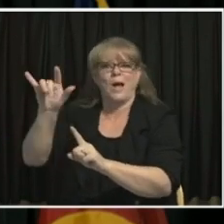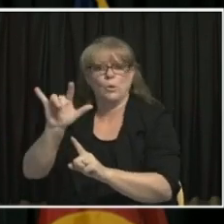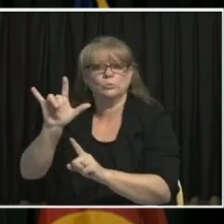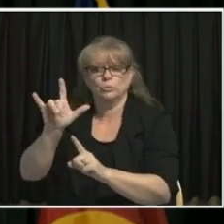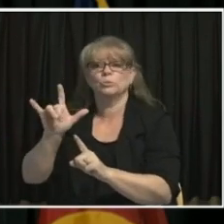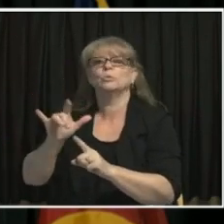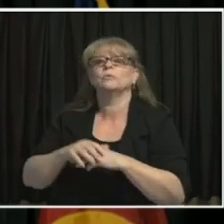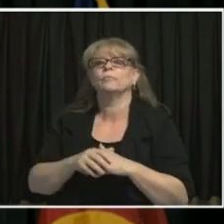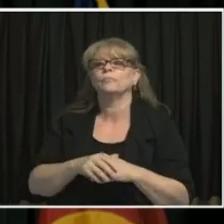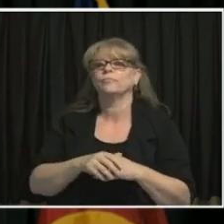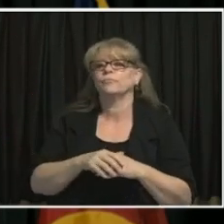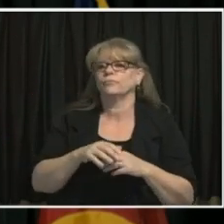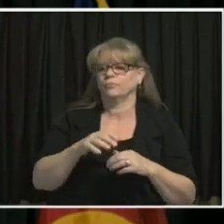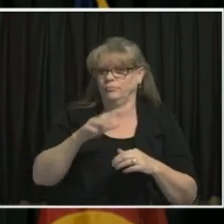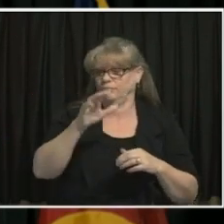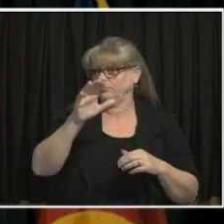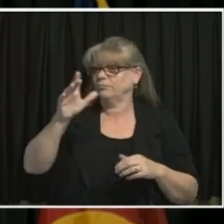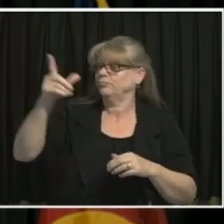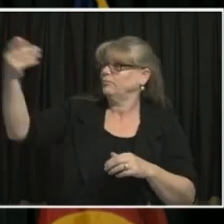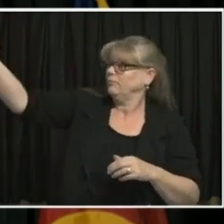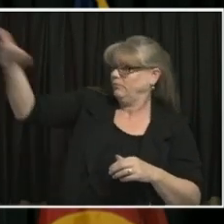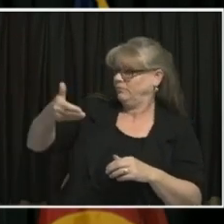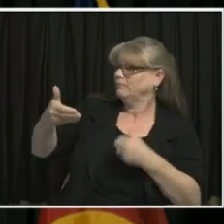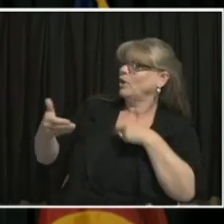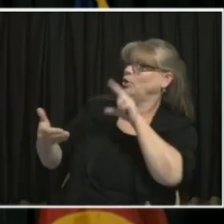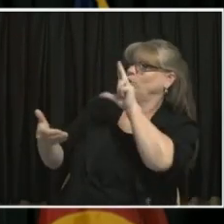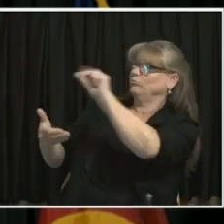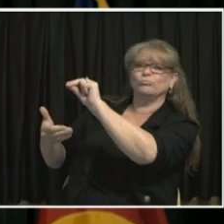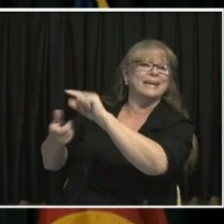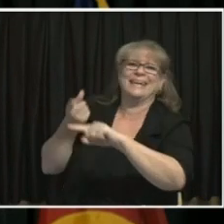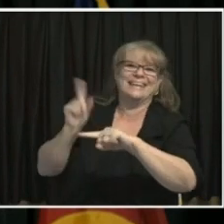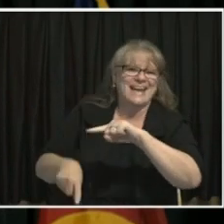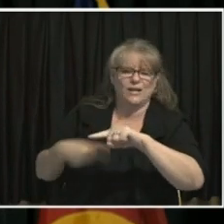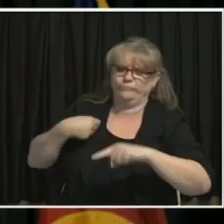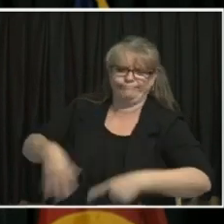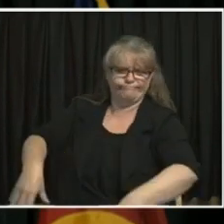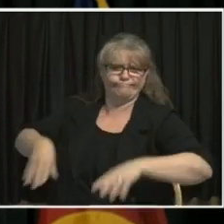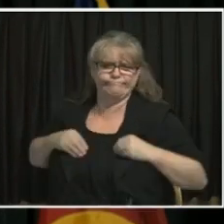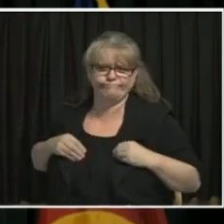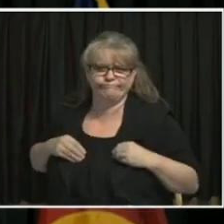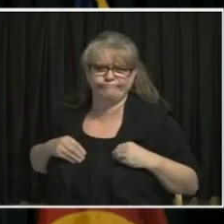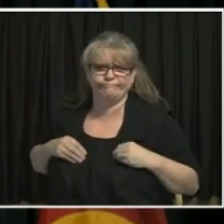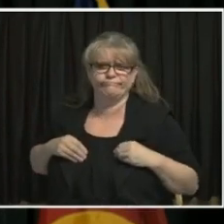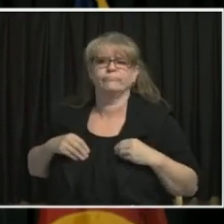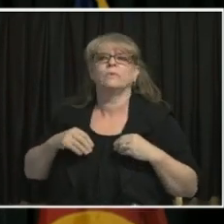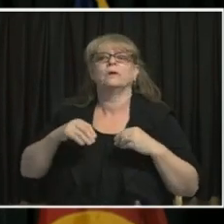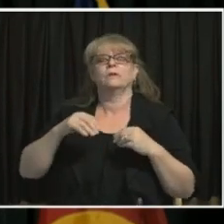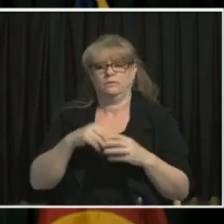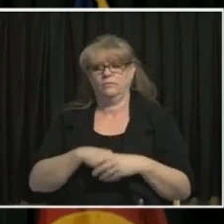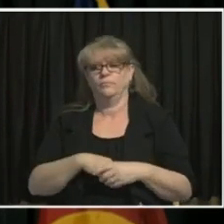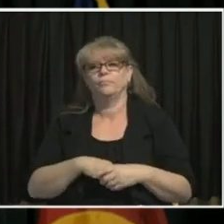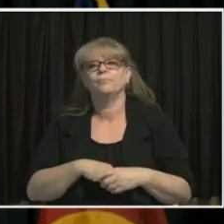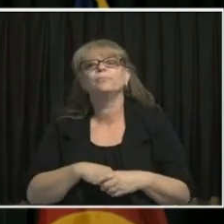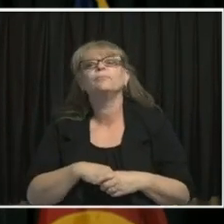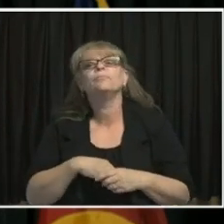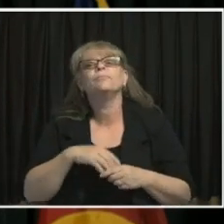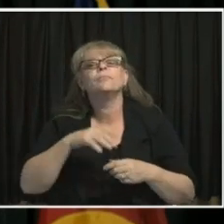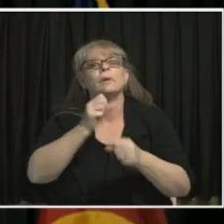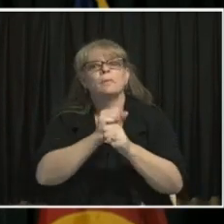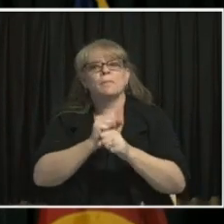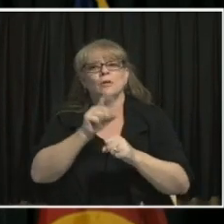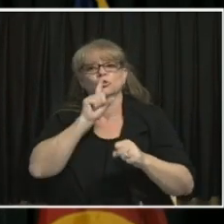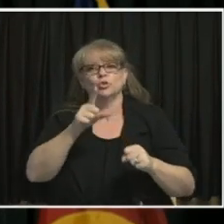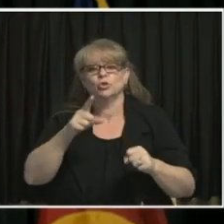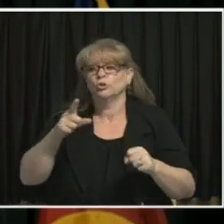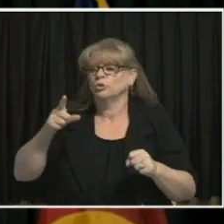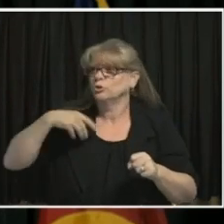advance the needs of the people of Colorado with regard to improving our federal partnership for supplies, for testing, for personal